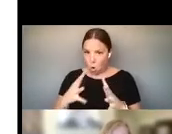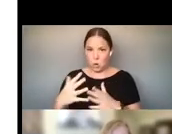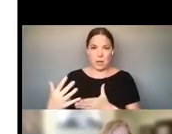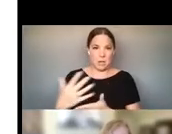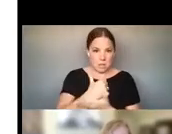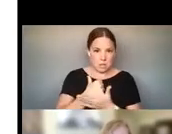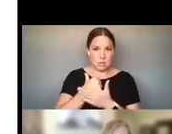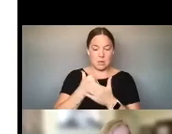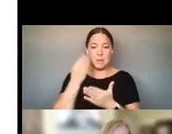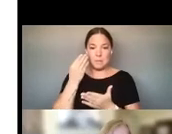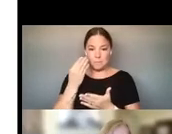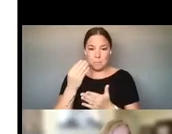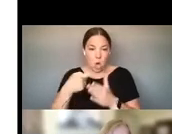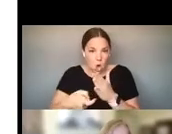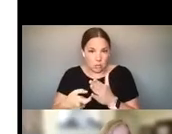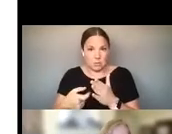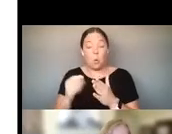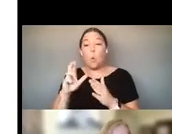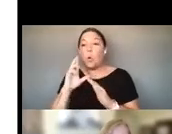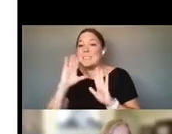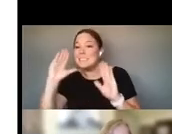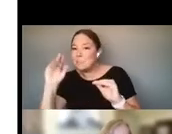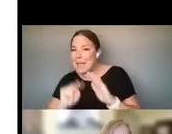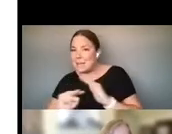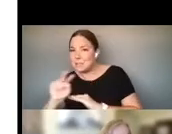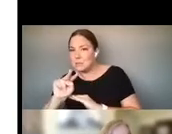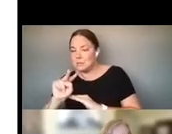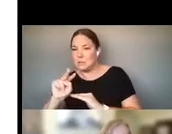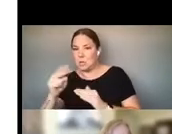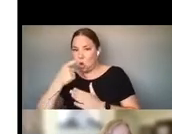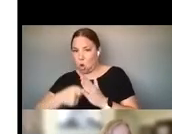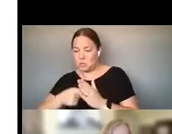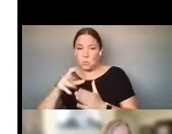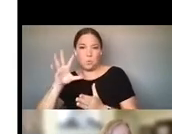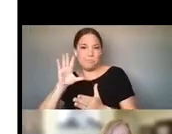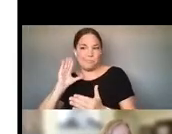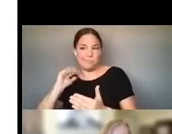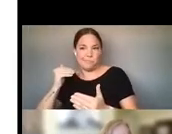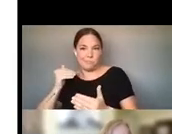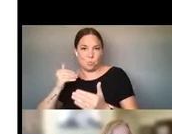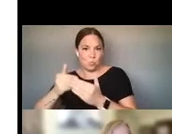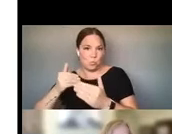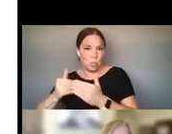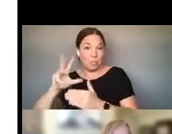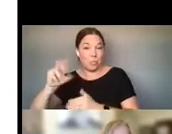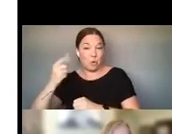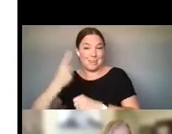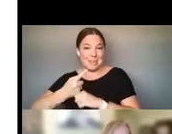as an advance for costs you expect to incur within 30 days from when you actually submit that payment request.